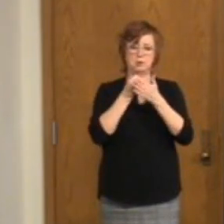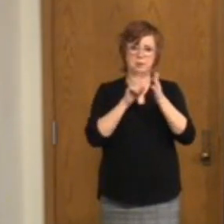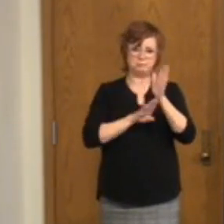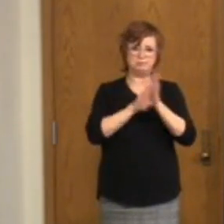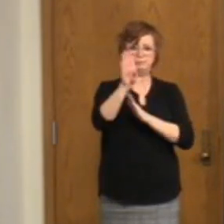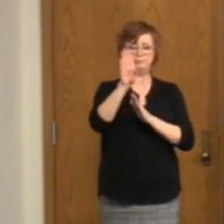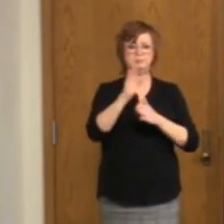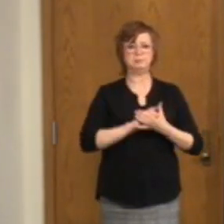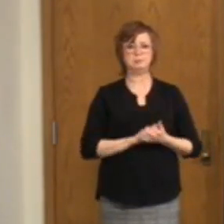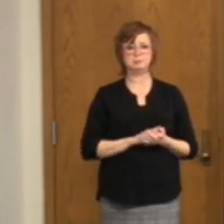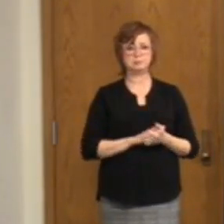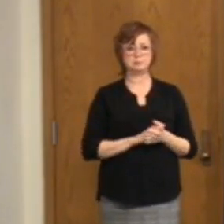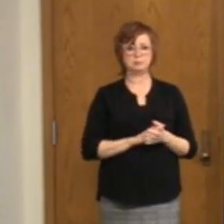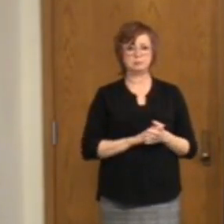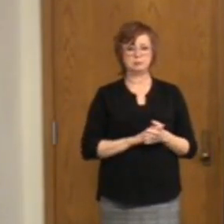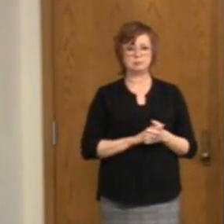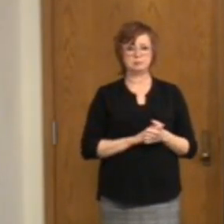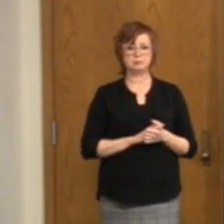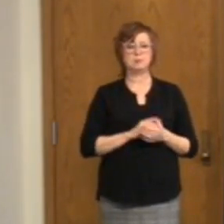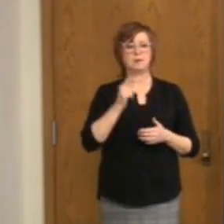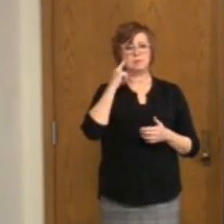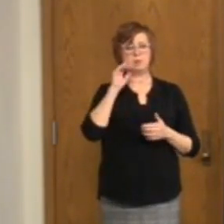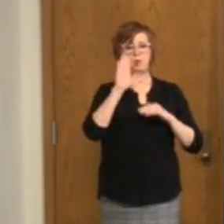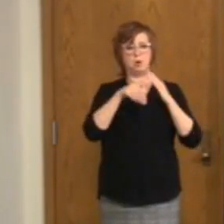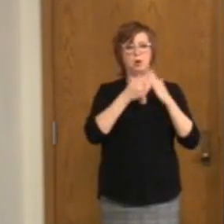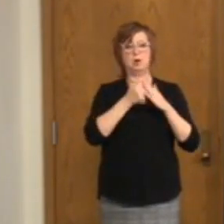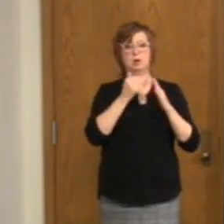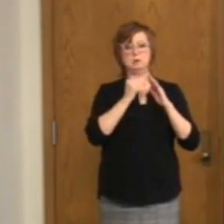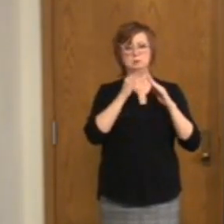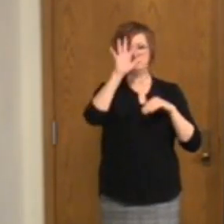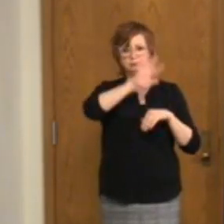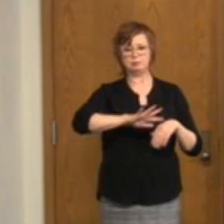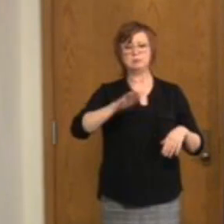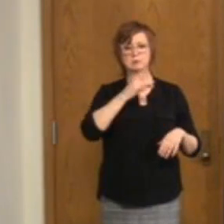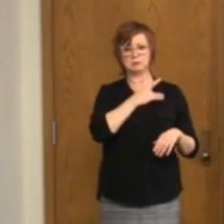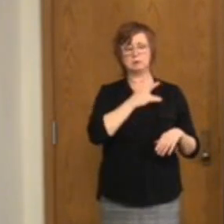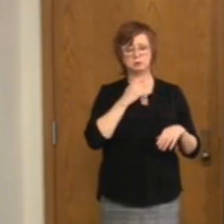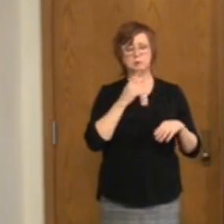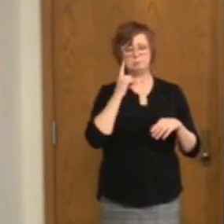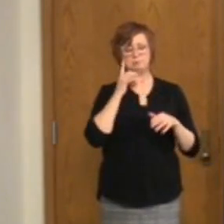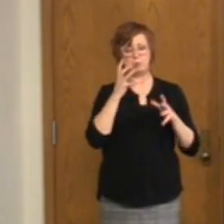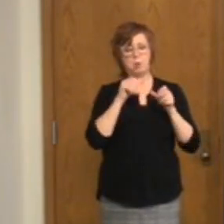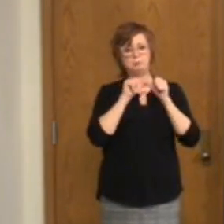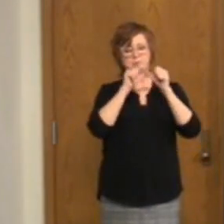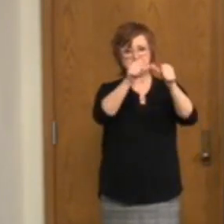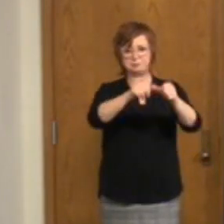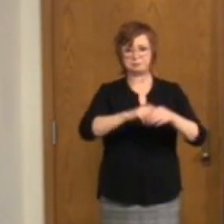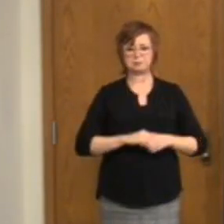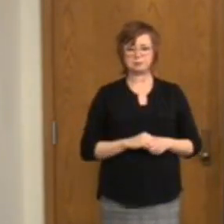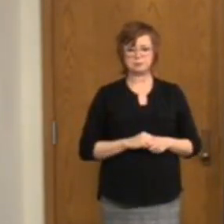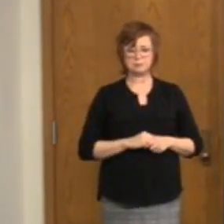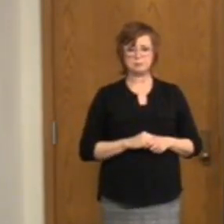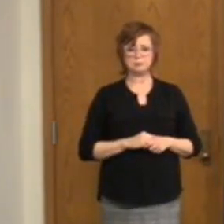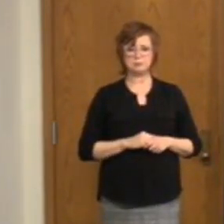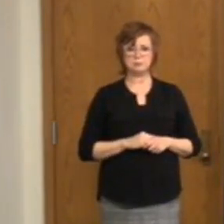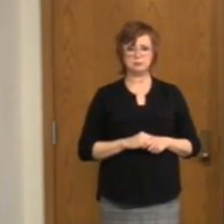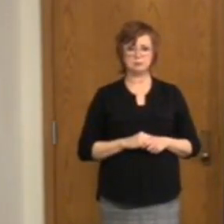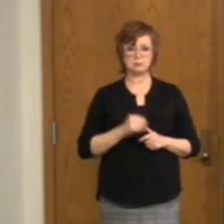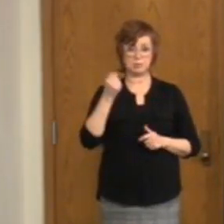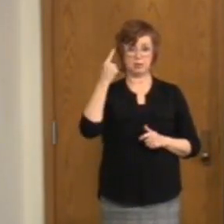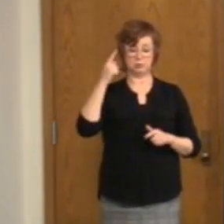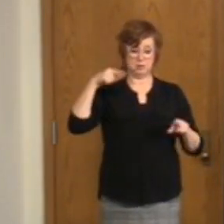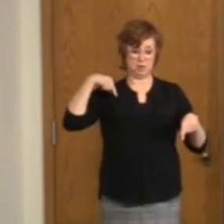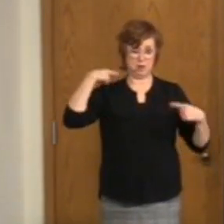recovery of Saskatchewan communities through and through. We have, throughout this process, been very